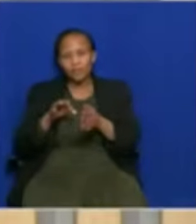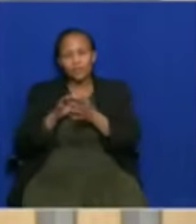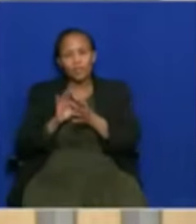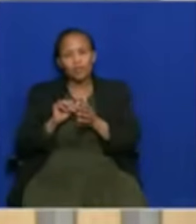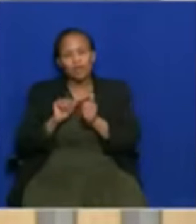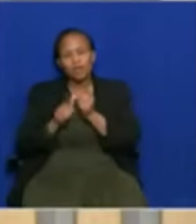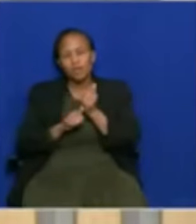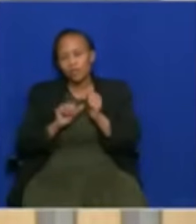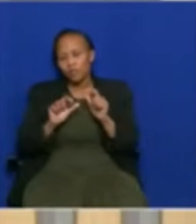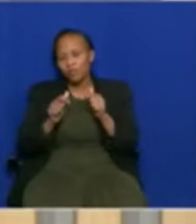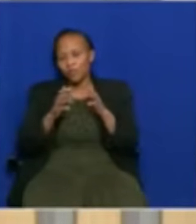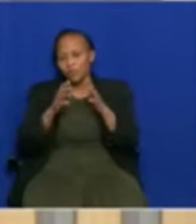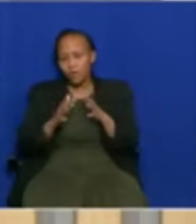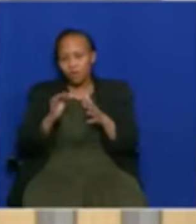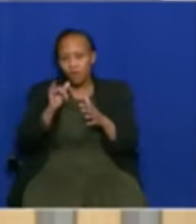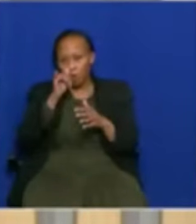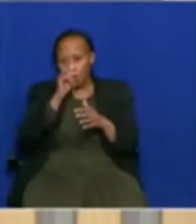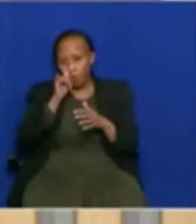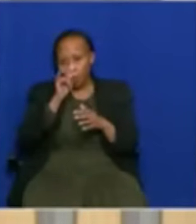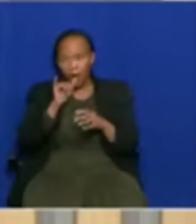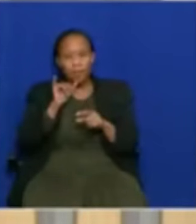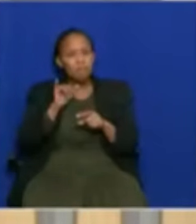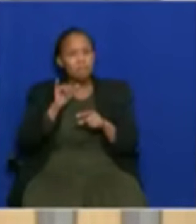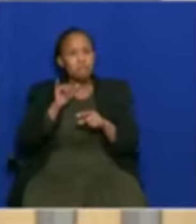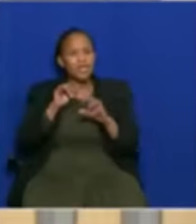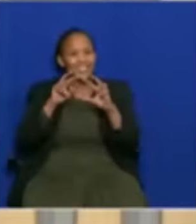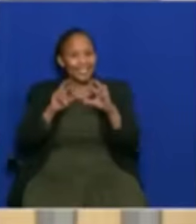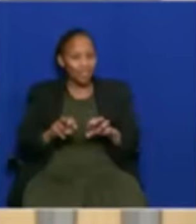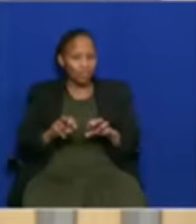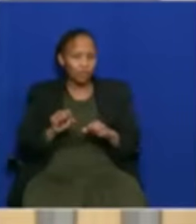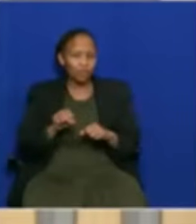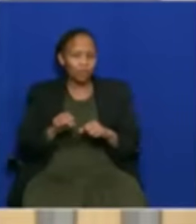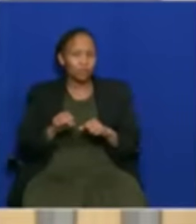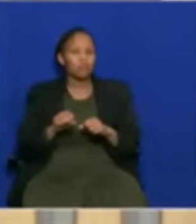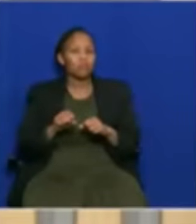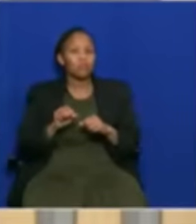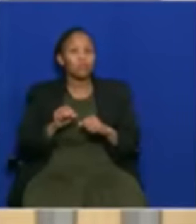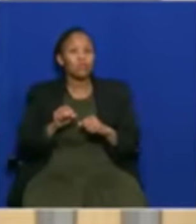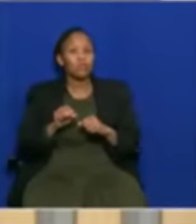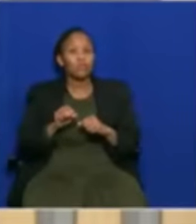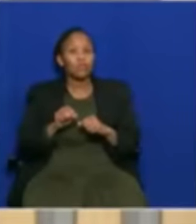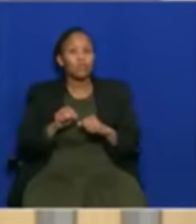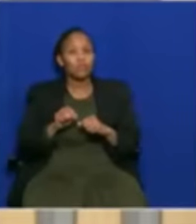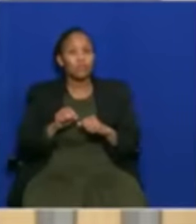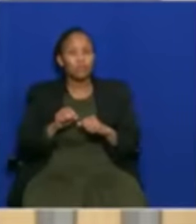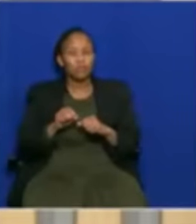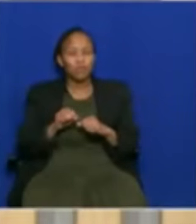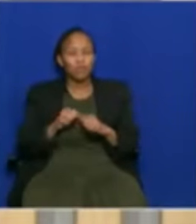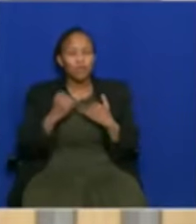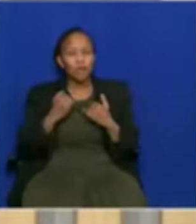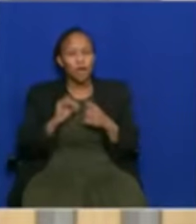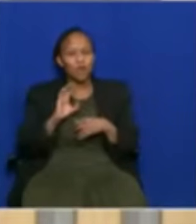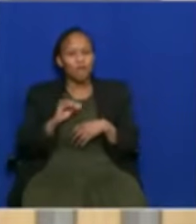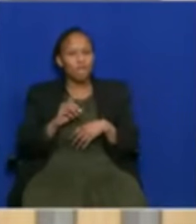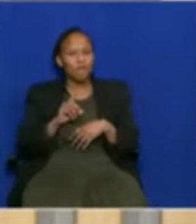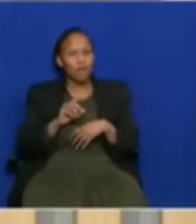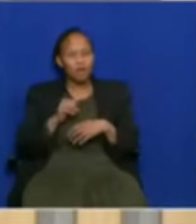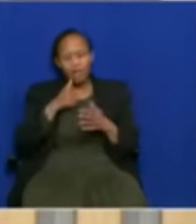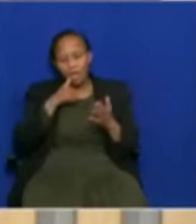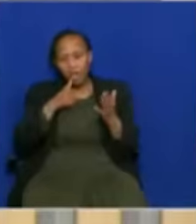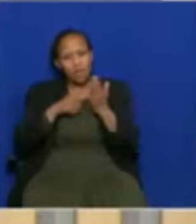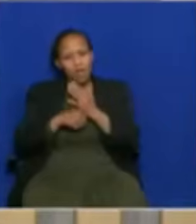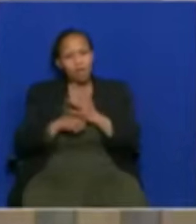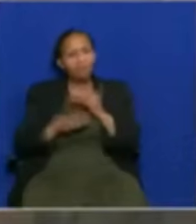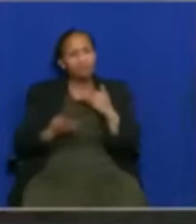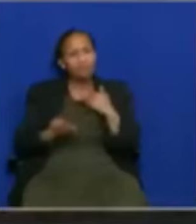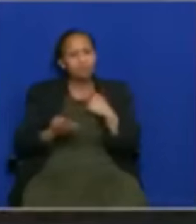refers, right? Yes. There is a letter, or rather, the panels are not,